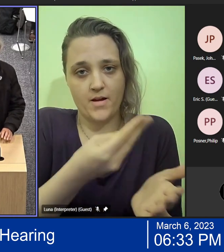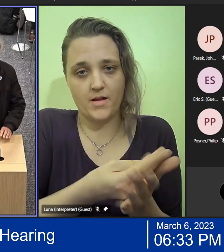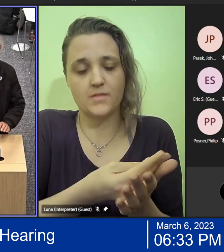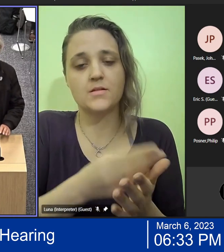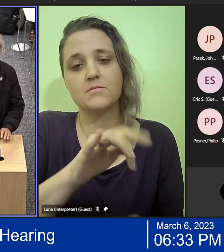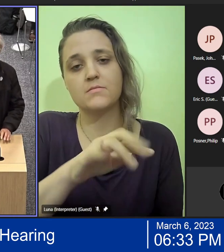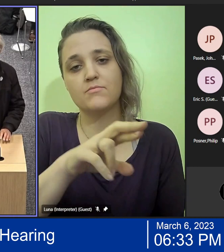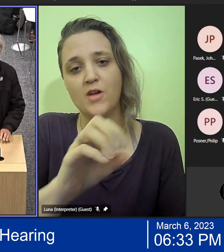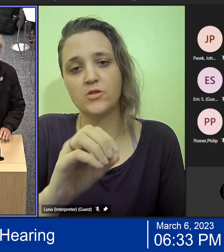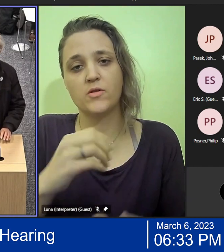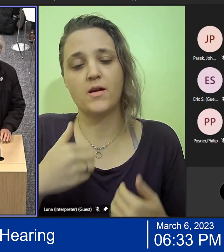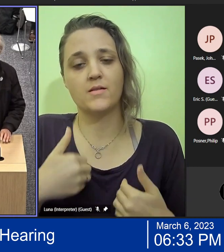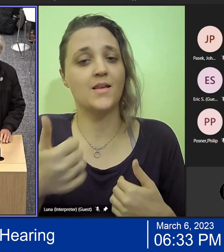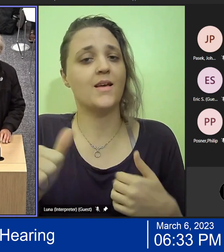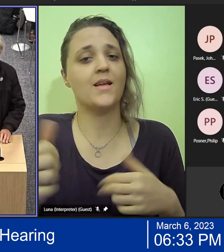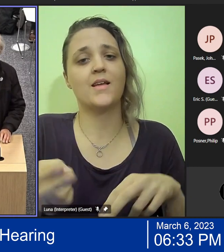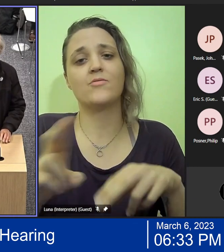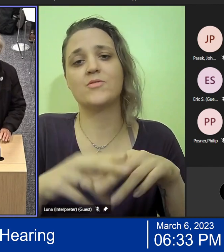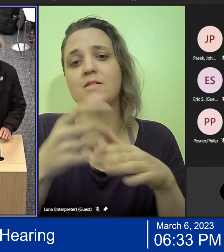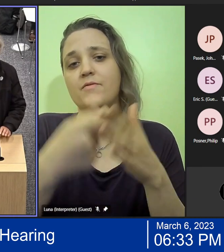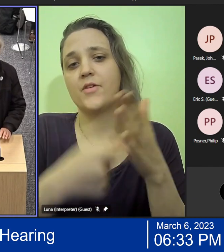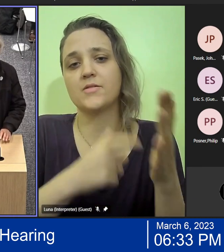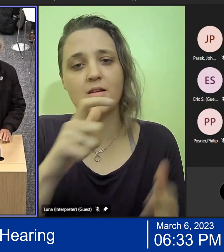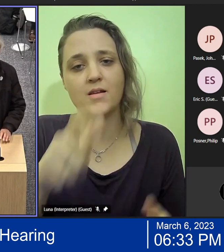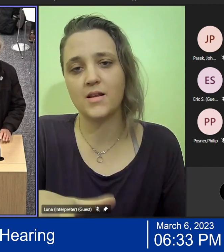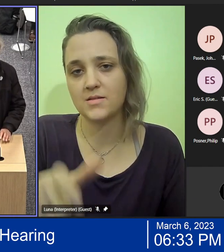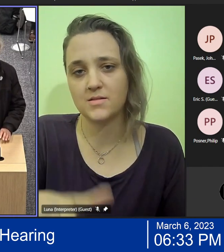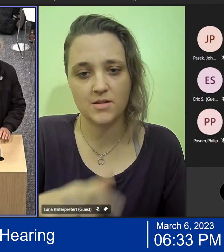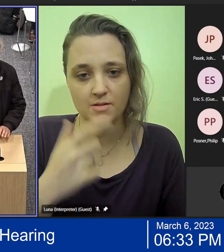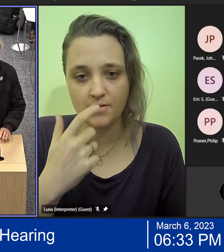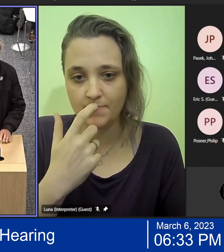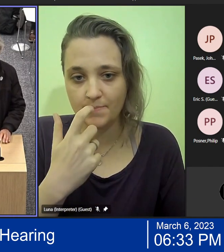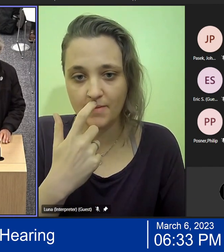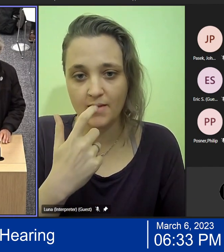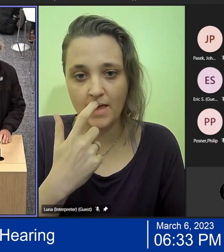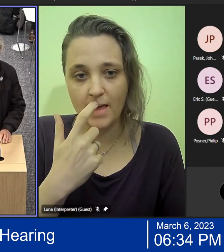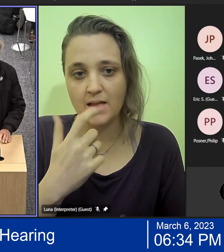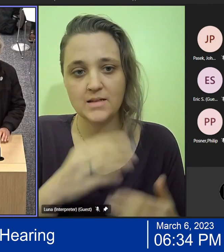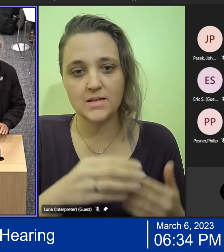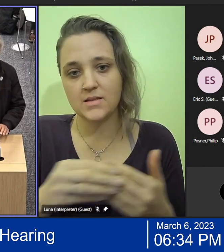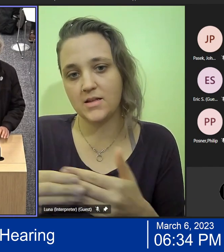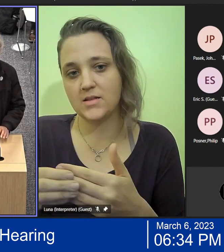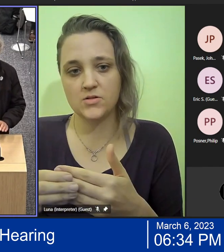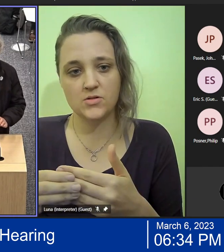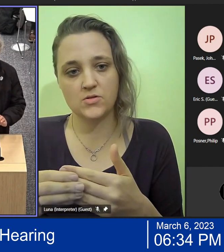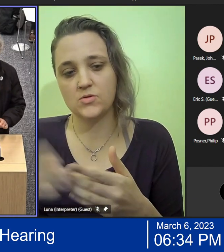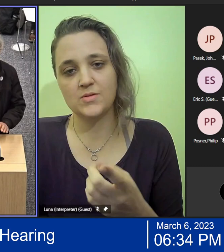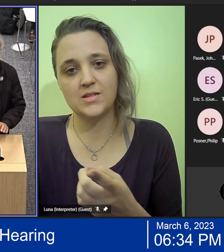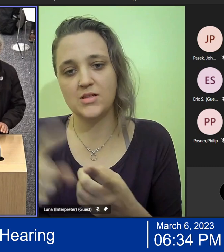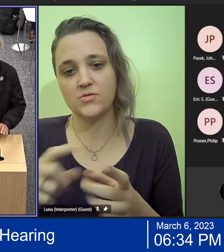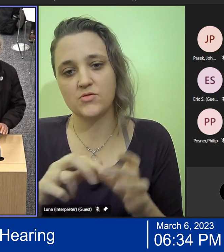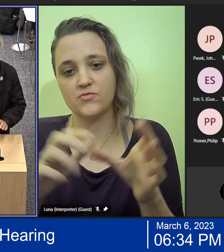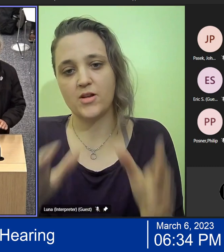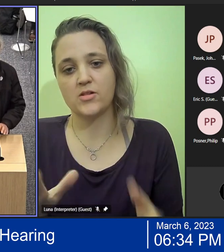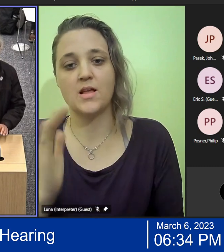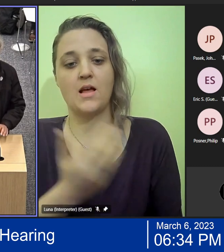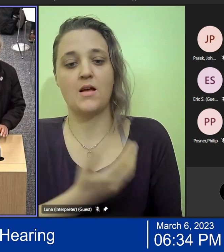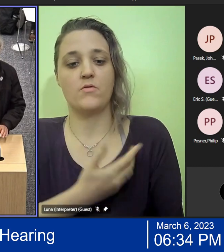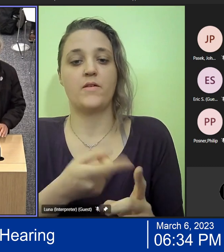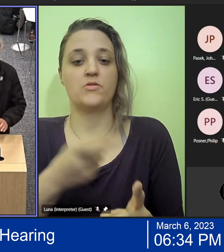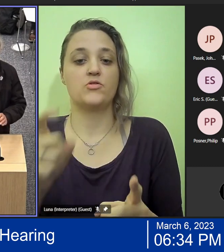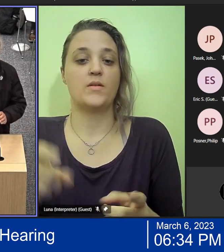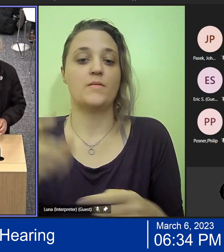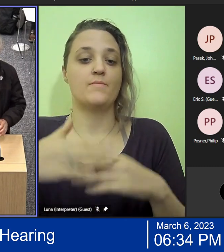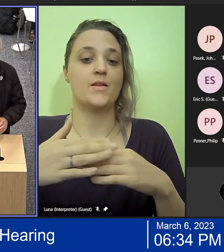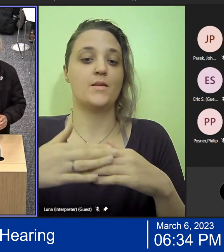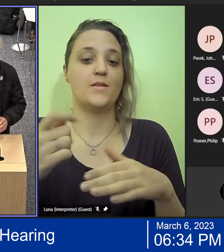talk about Metro's finances. Metro has any increase in fares is unnecessary and leads to a decreased ridership, and